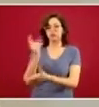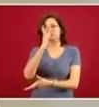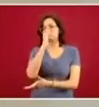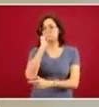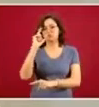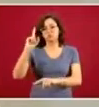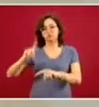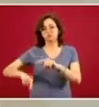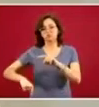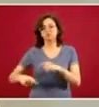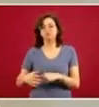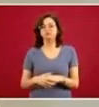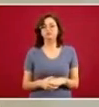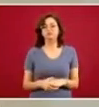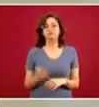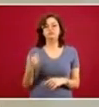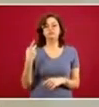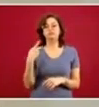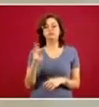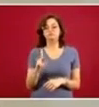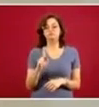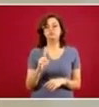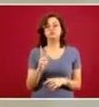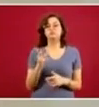traumatology, etc.